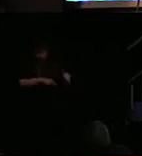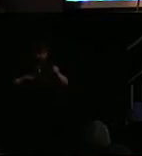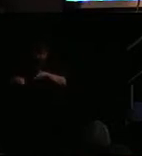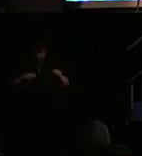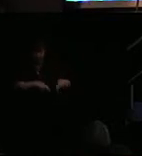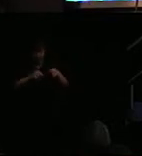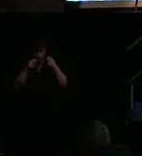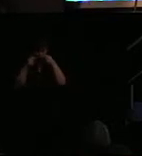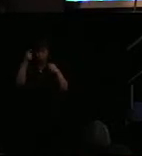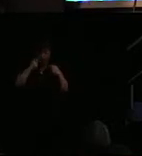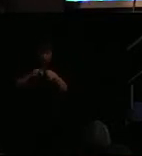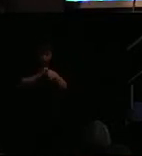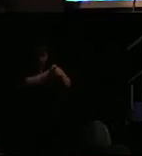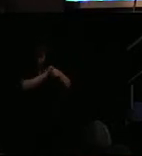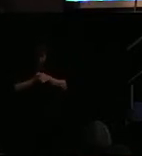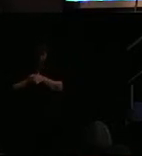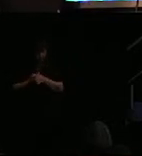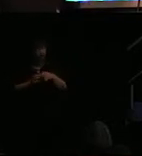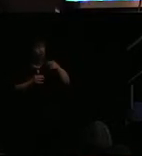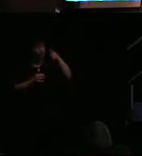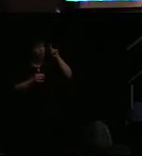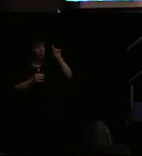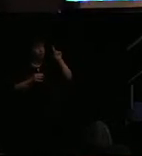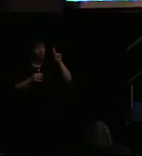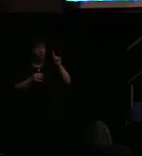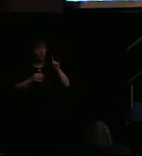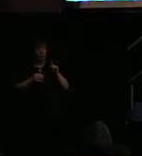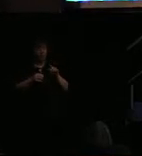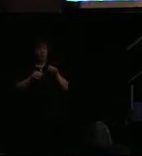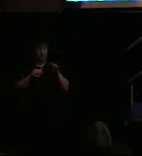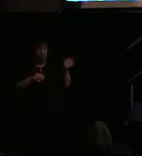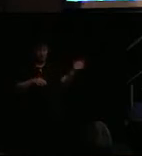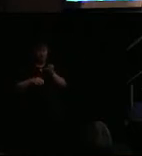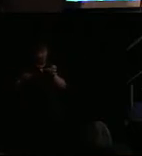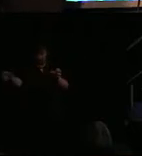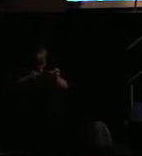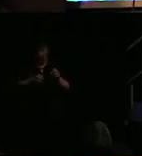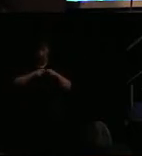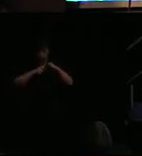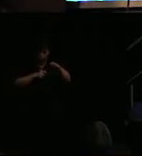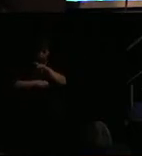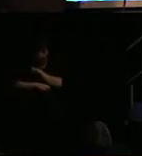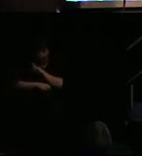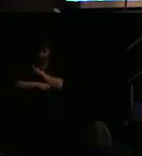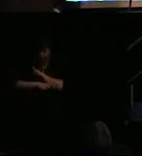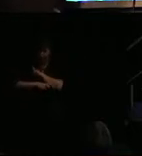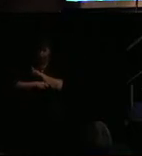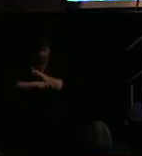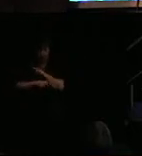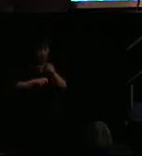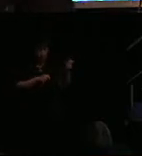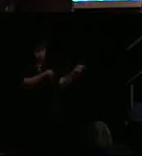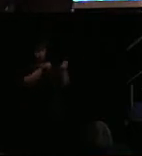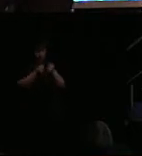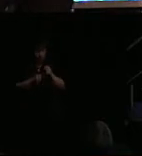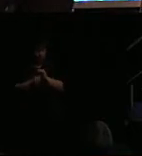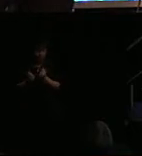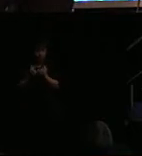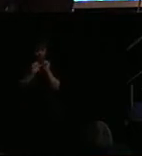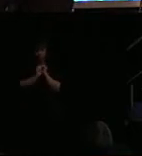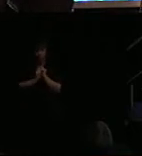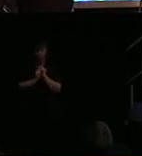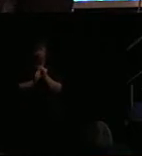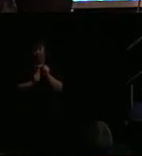cried together, and God placed every single one of them on this trip for a reason. They all brought their own gift, and it was